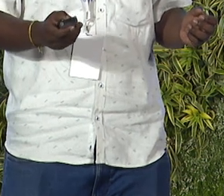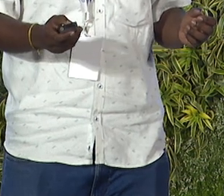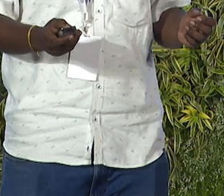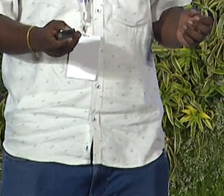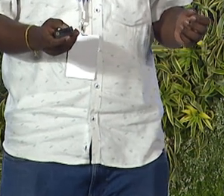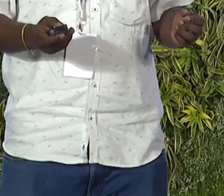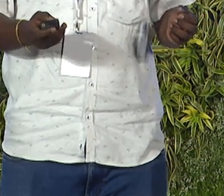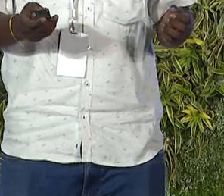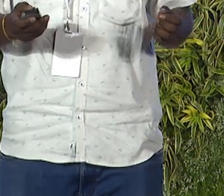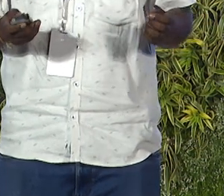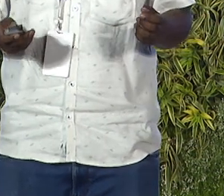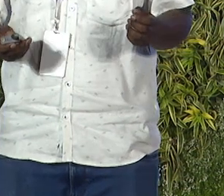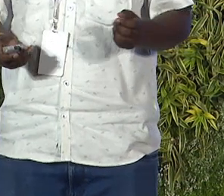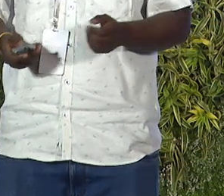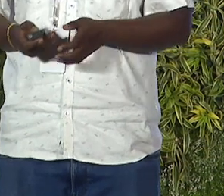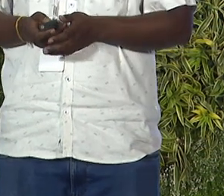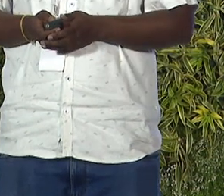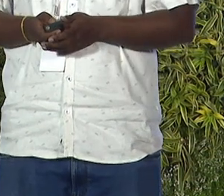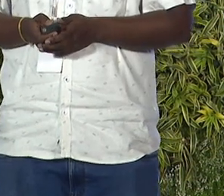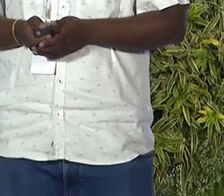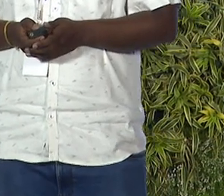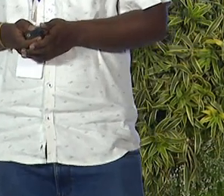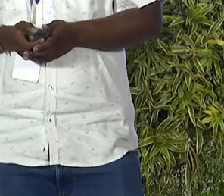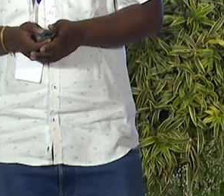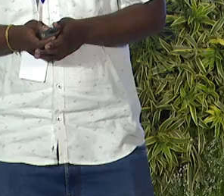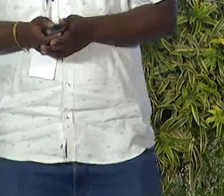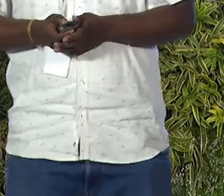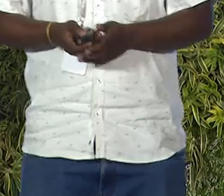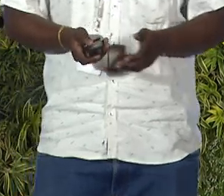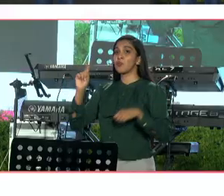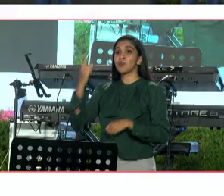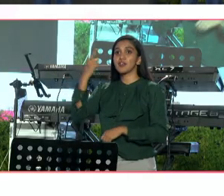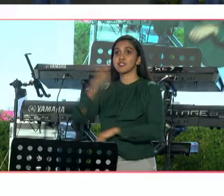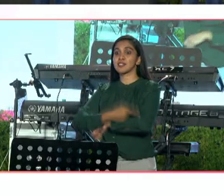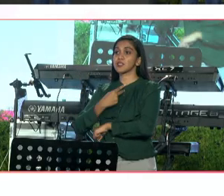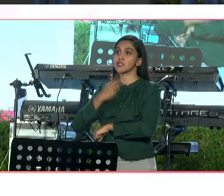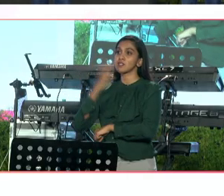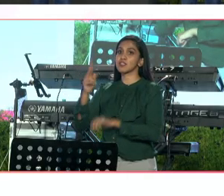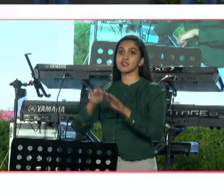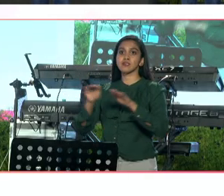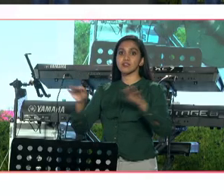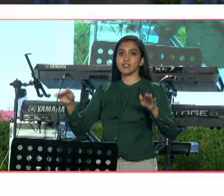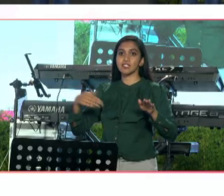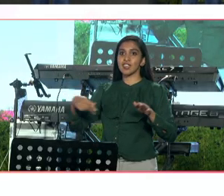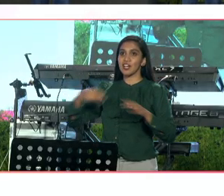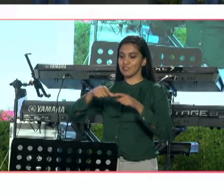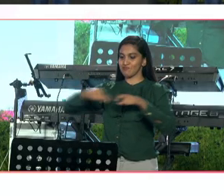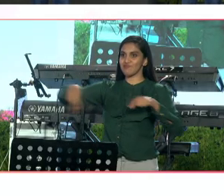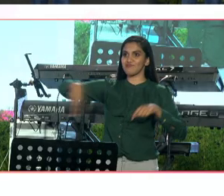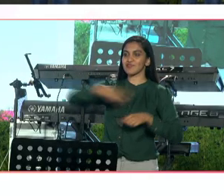in their life. So why Backyard Creators? One day we saw the children in our street. So he's